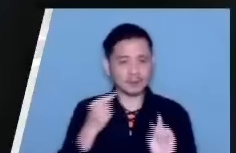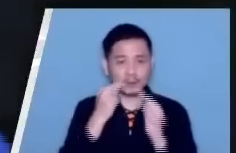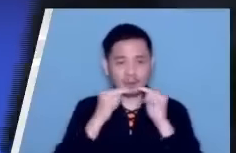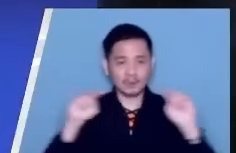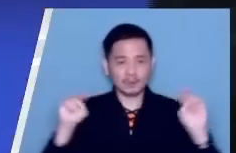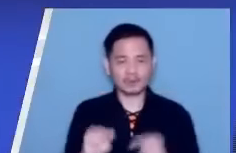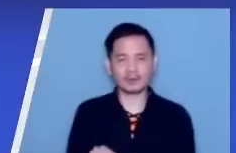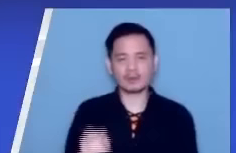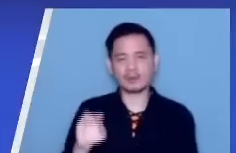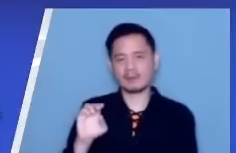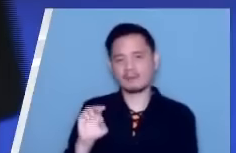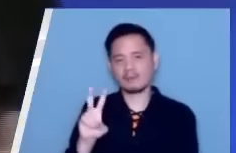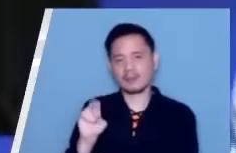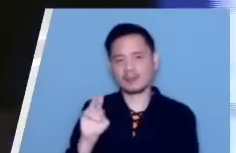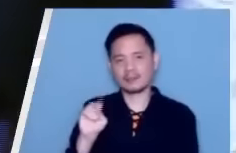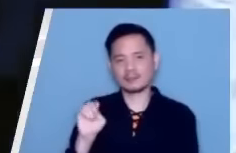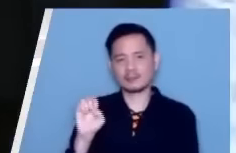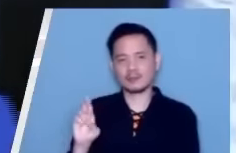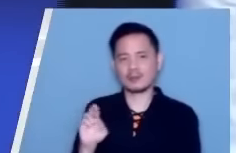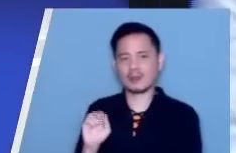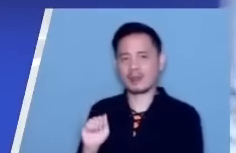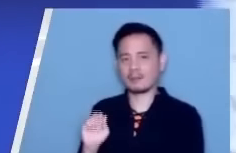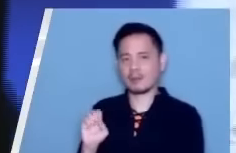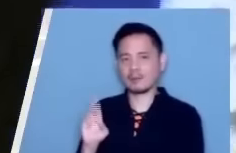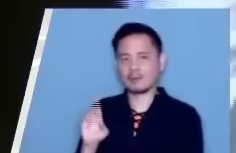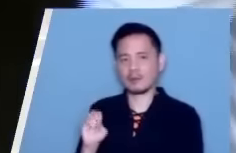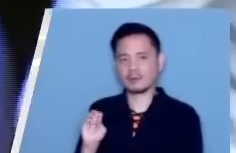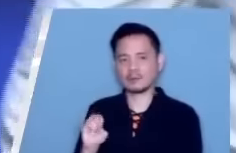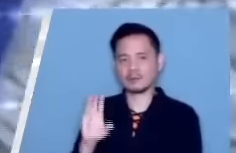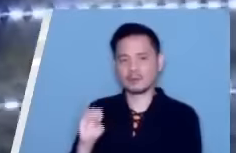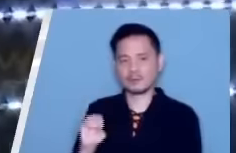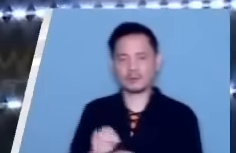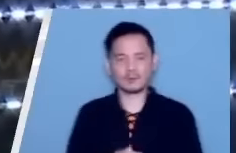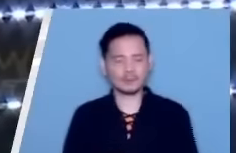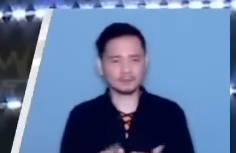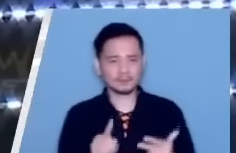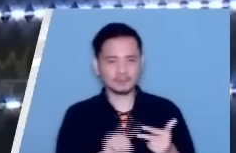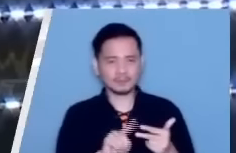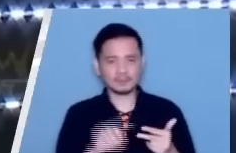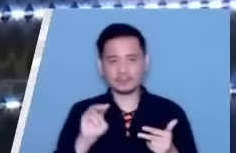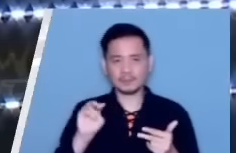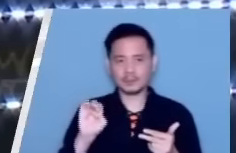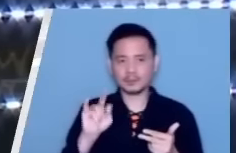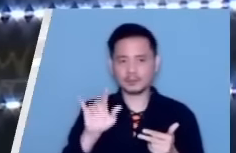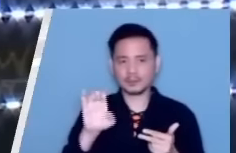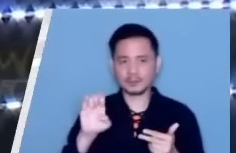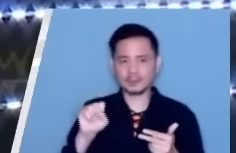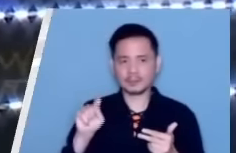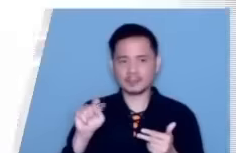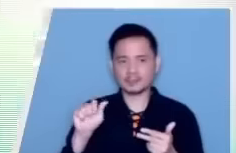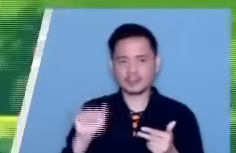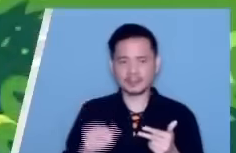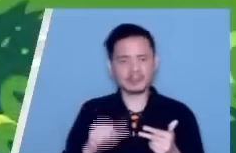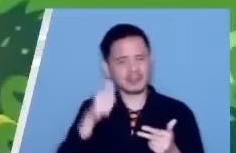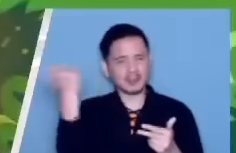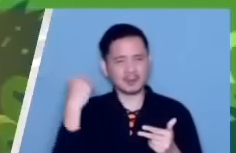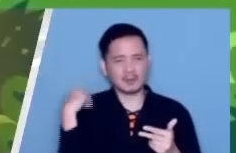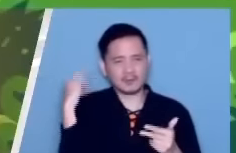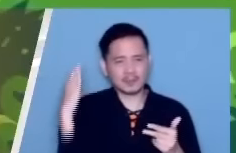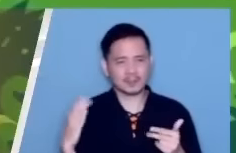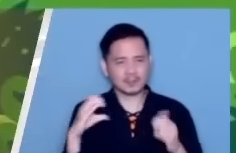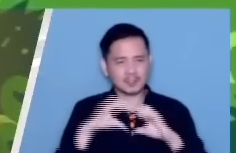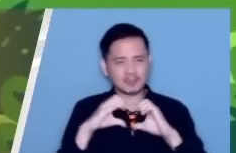GMA Vice President and deputy head for news programs and specials Michelle seva at iba pang opisyal ng GMA integrated news Binigyan din ng